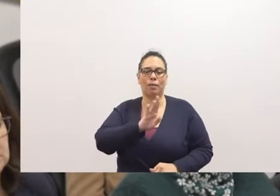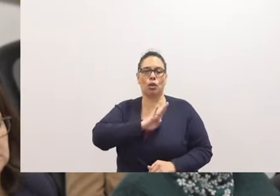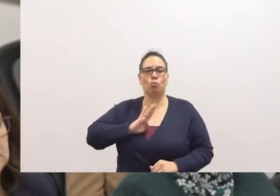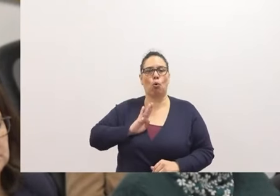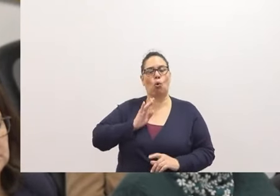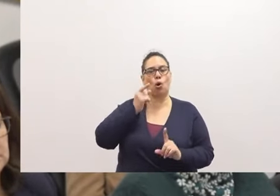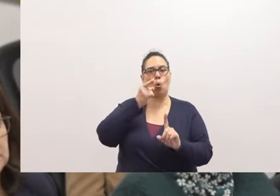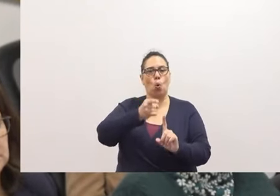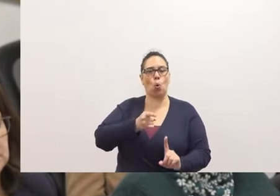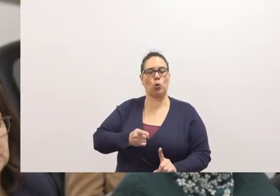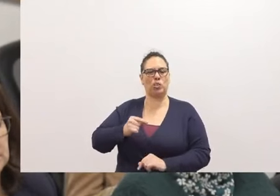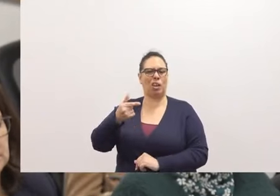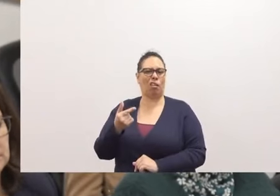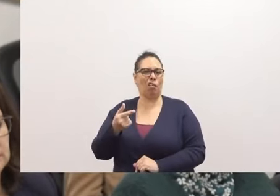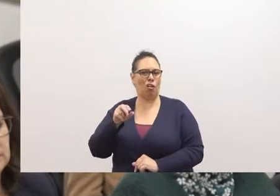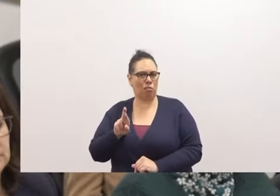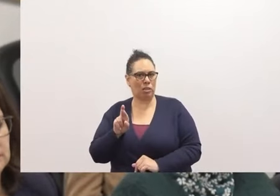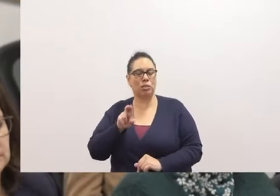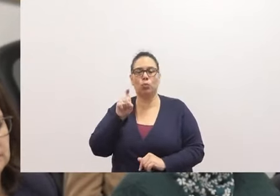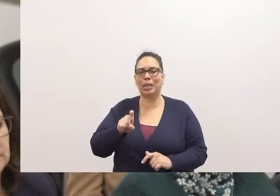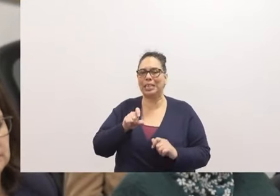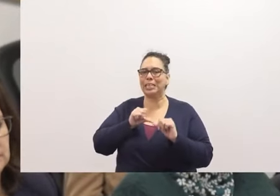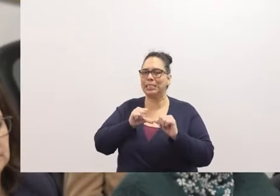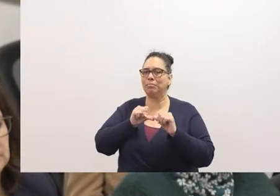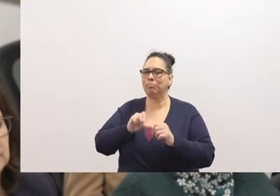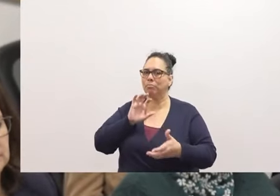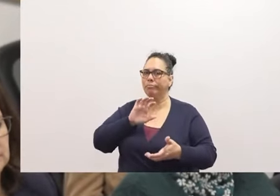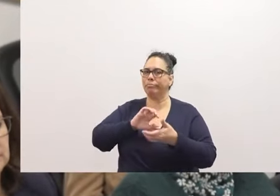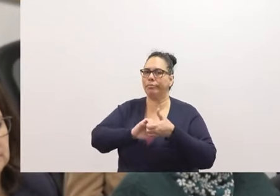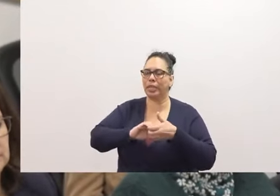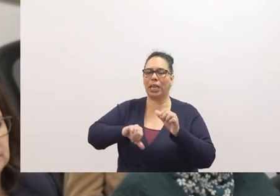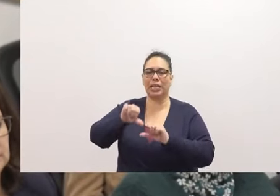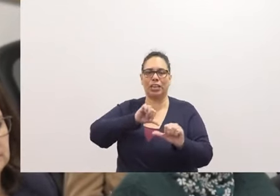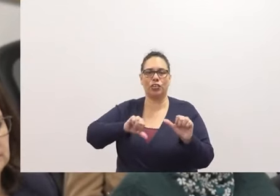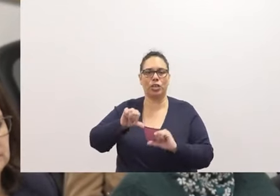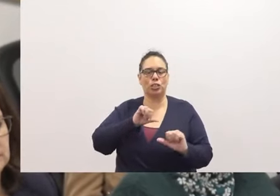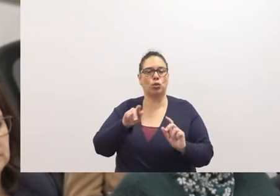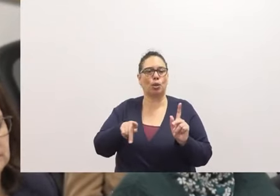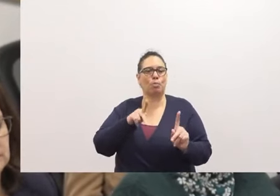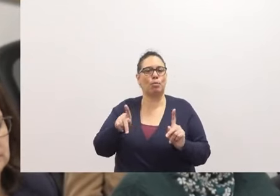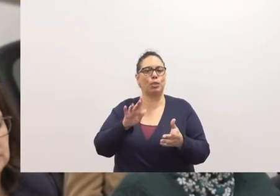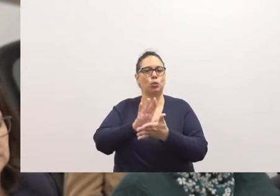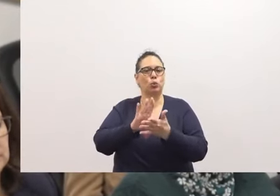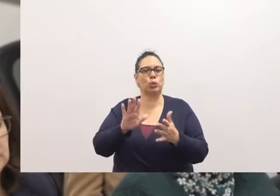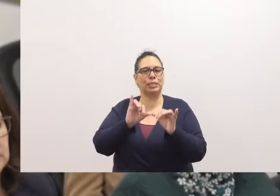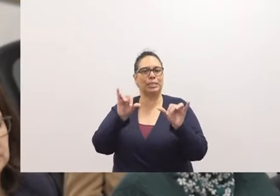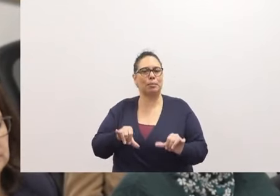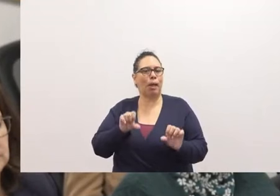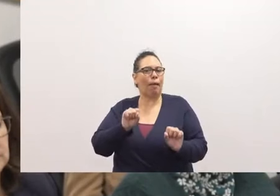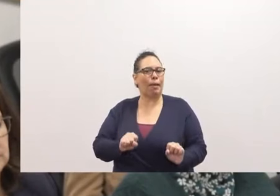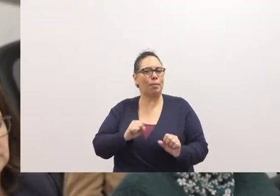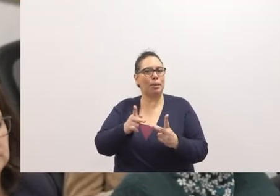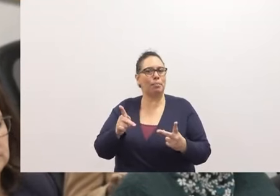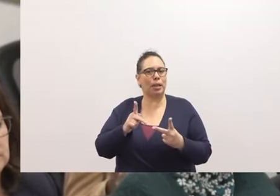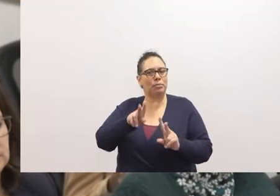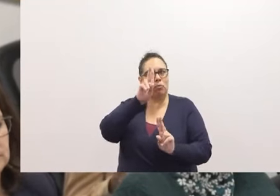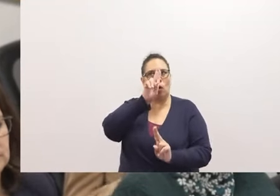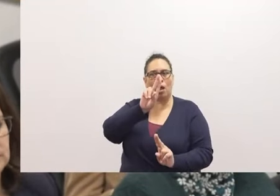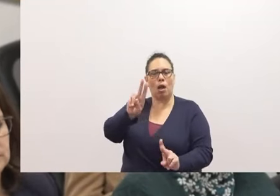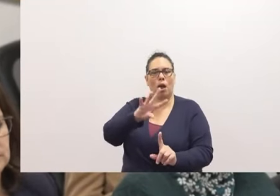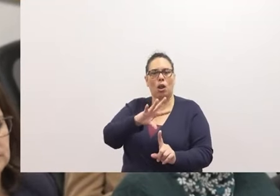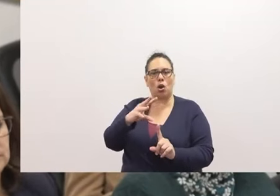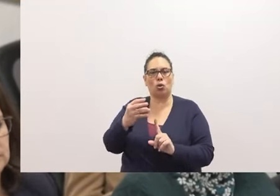and guardrails. And we need to continue partnering and collaborating with one another so that our public school system can be a place where we honor cultural